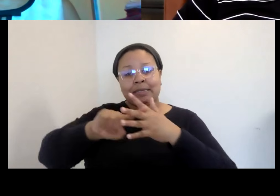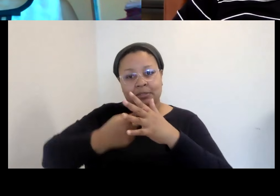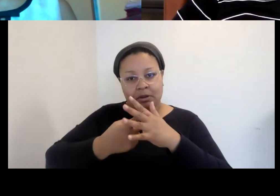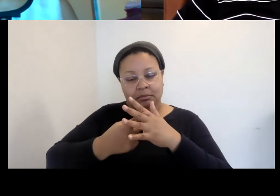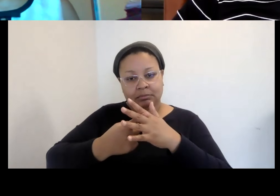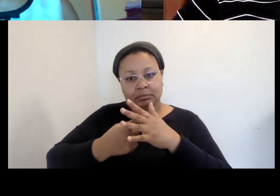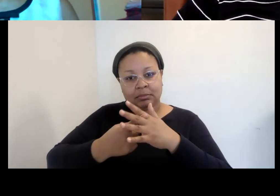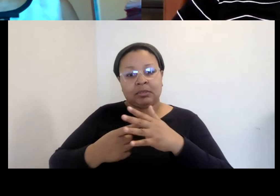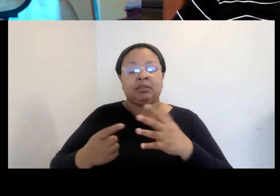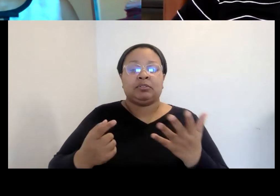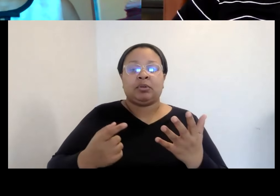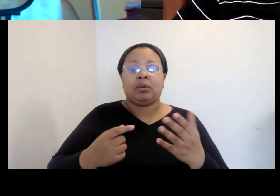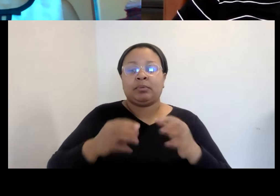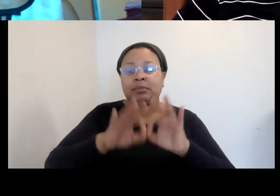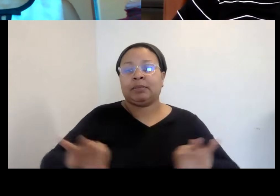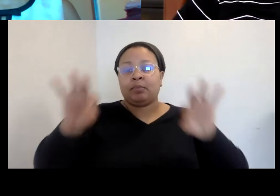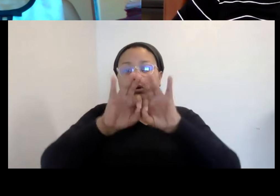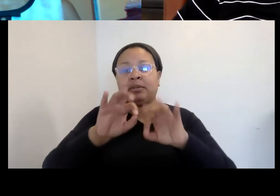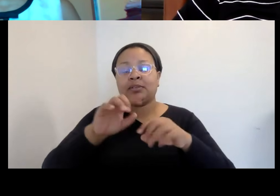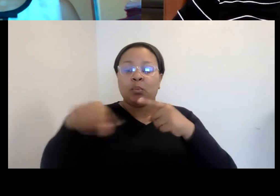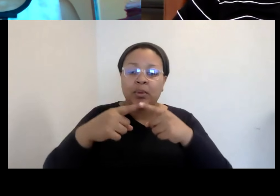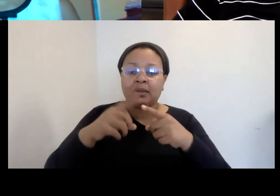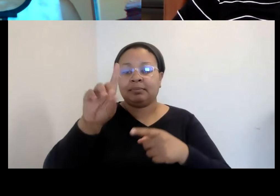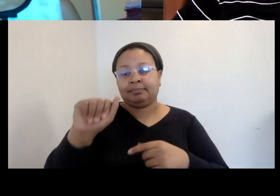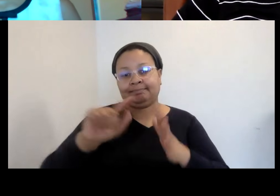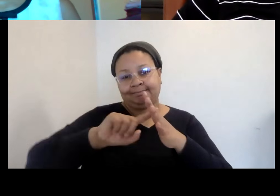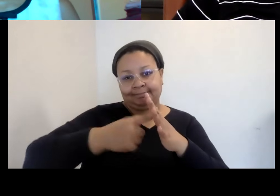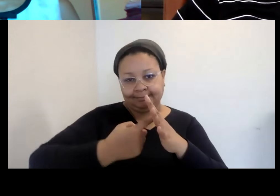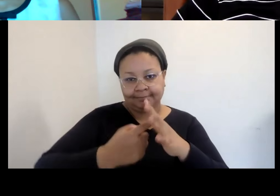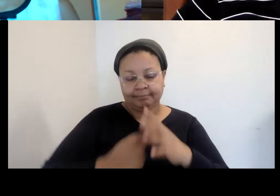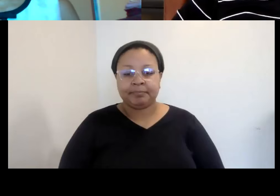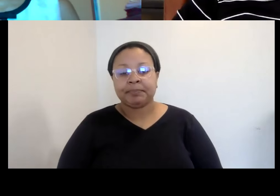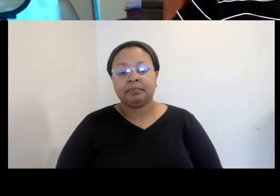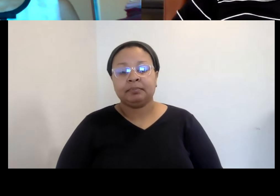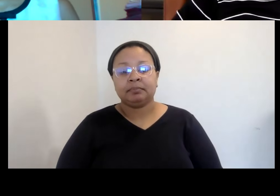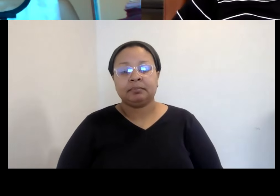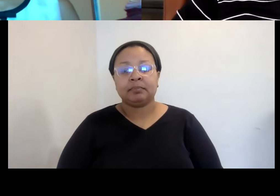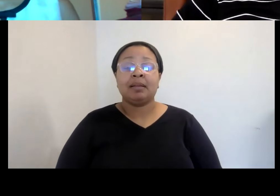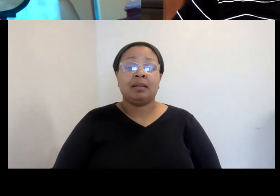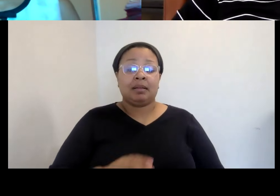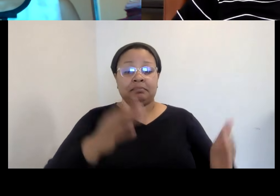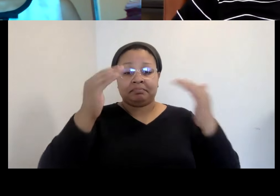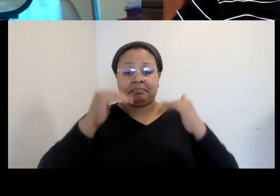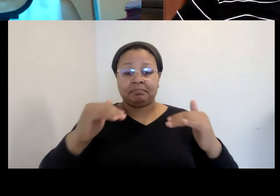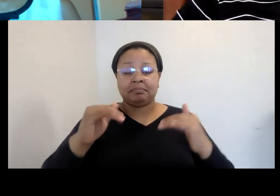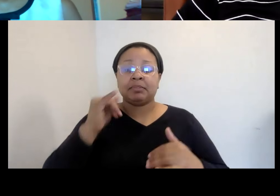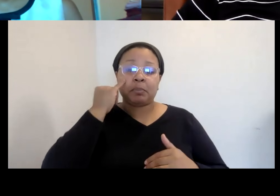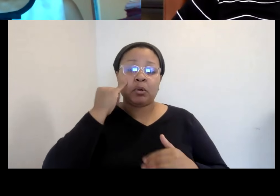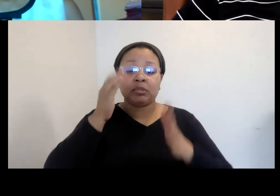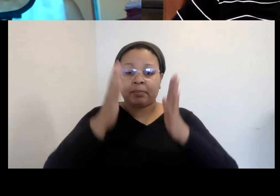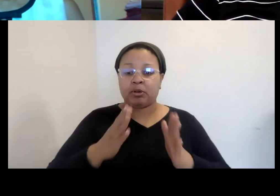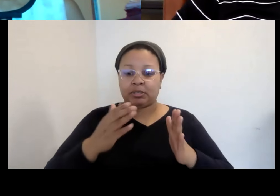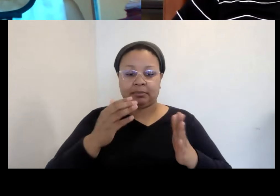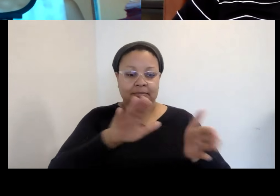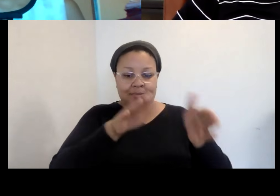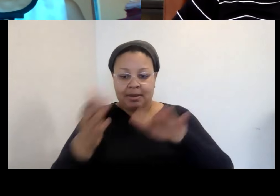would meet that eligibility requirement. Okay. If the person becomes deceased and has remaining